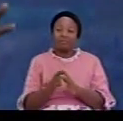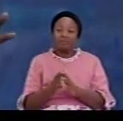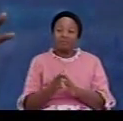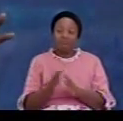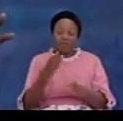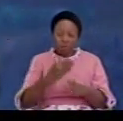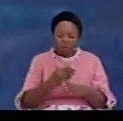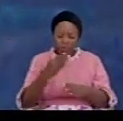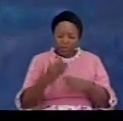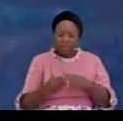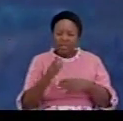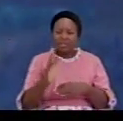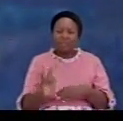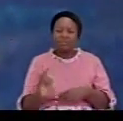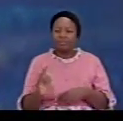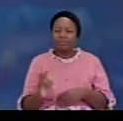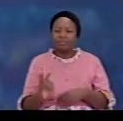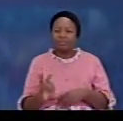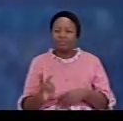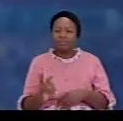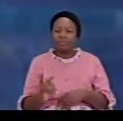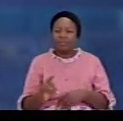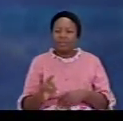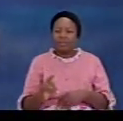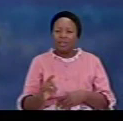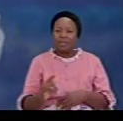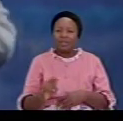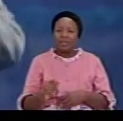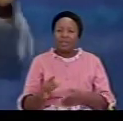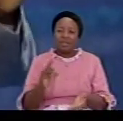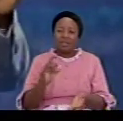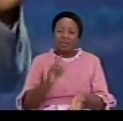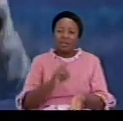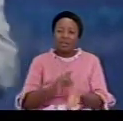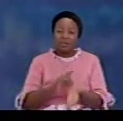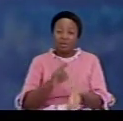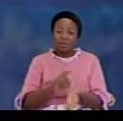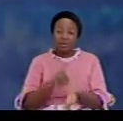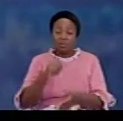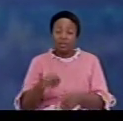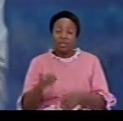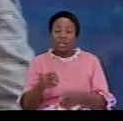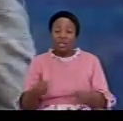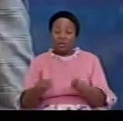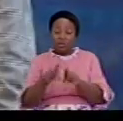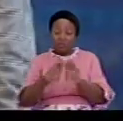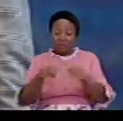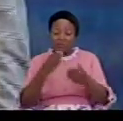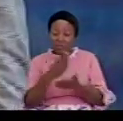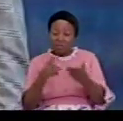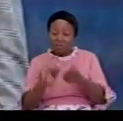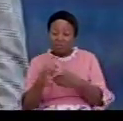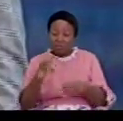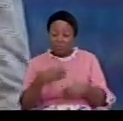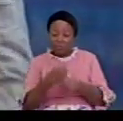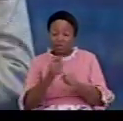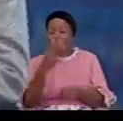completely. He will even give you something that will put you to sleep. You'll not even know what is happening.